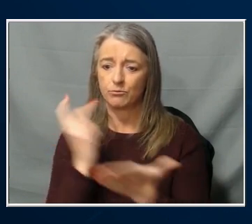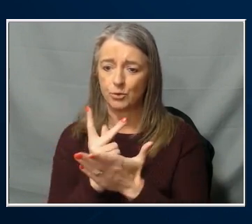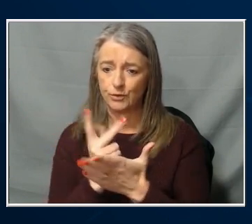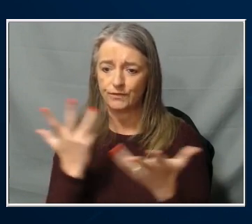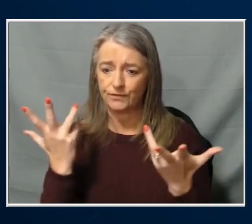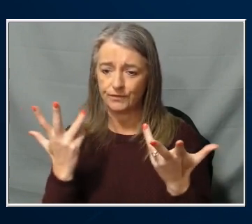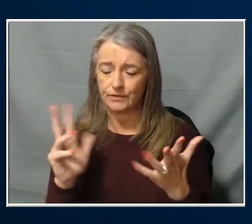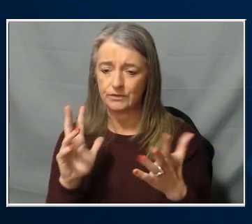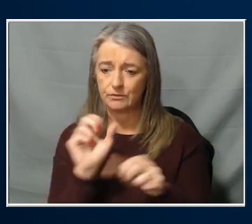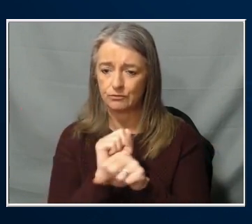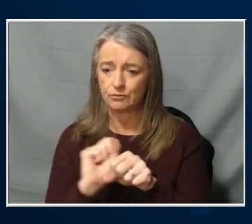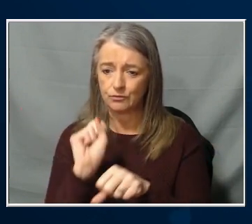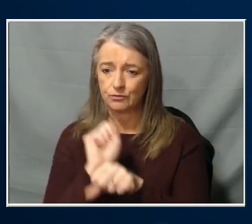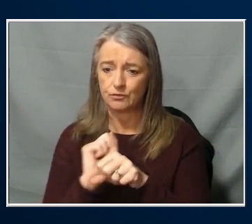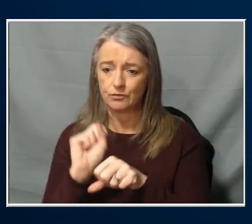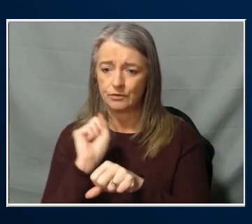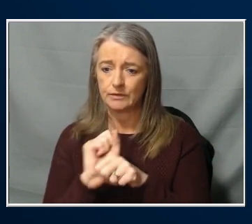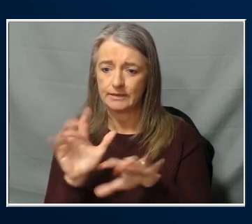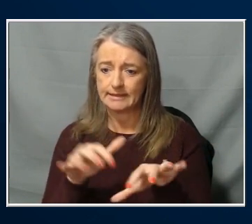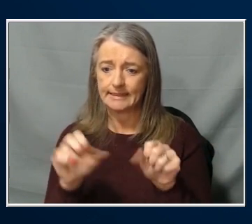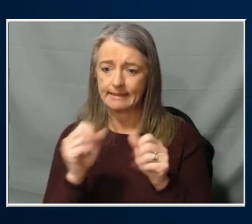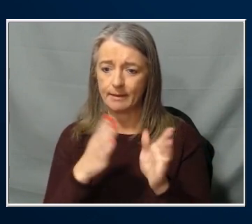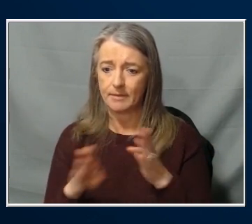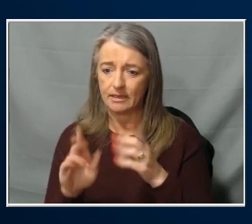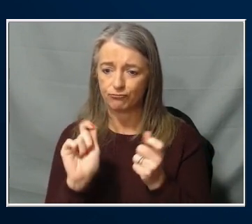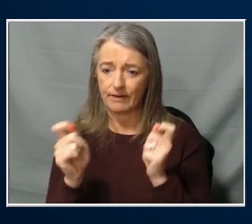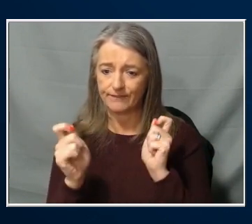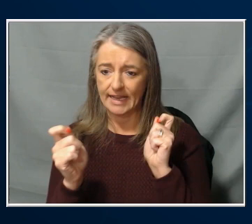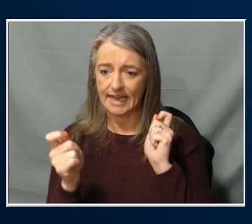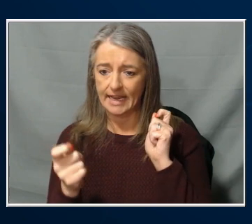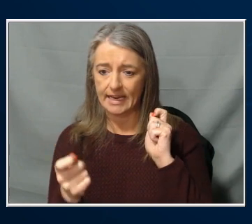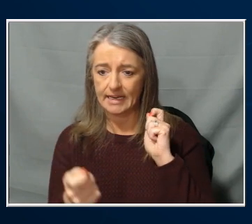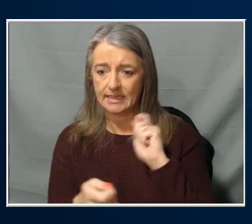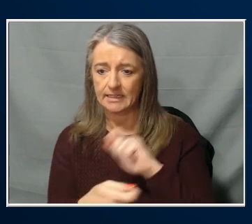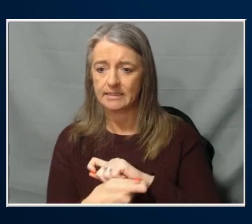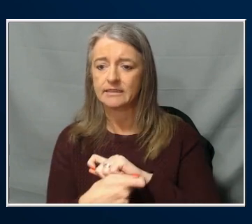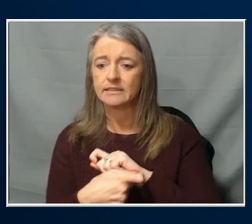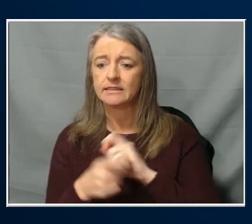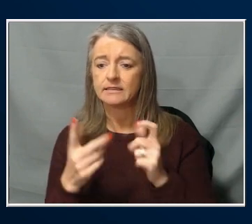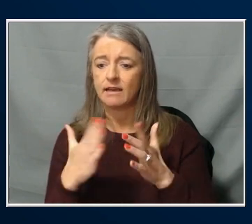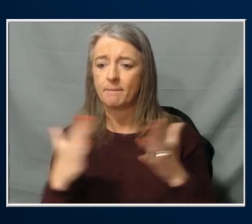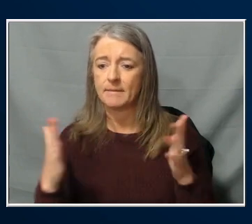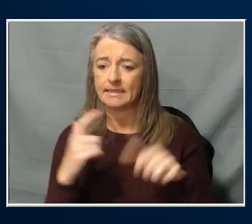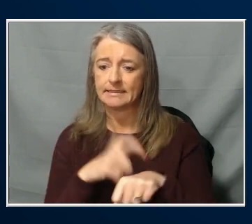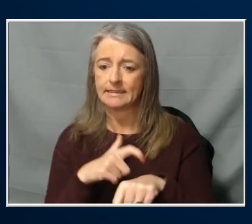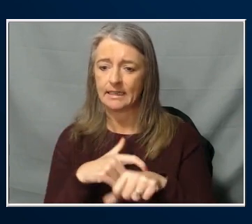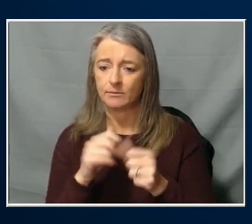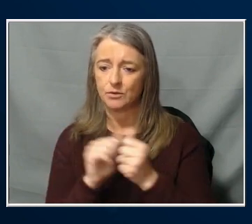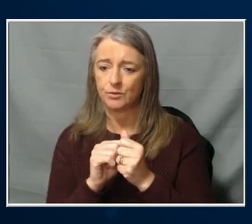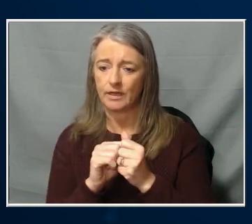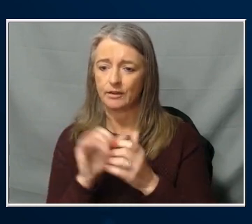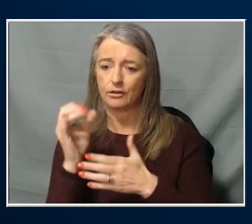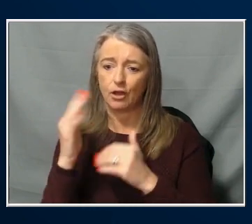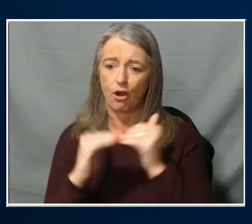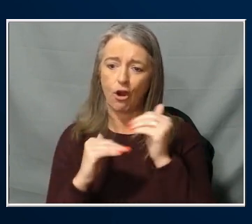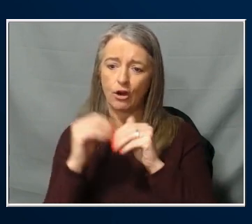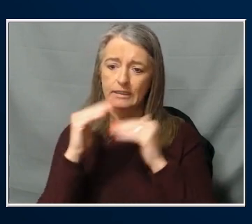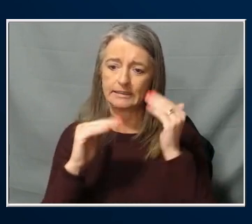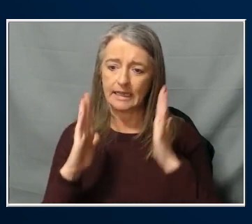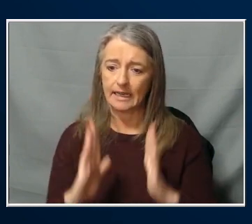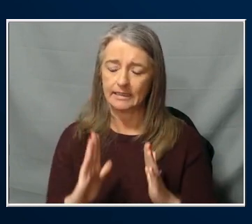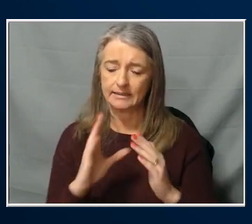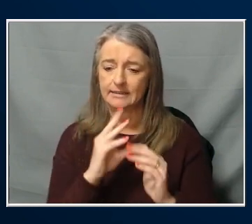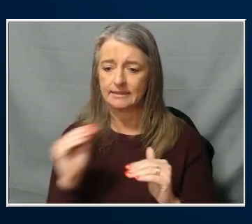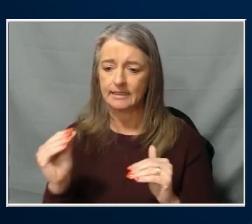started work on taking that plan and refining it lots and lots of times with our architects and with